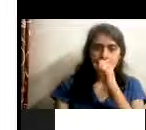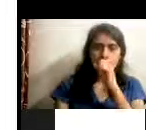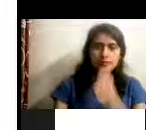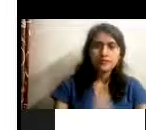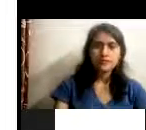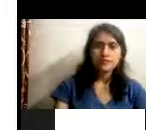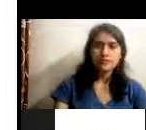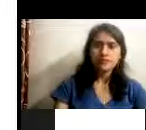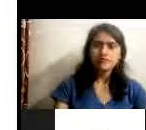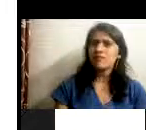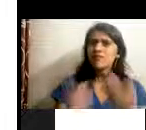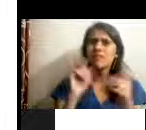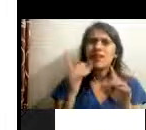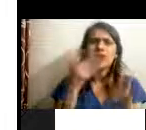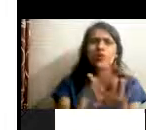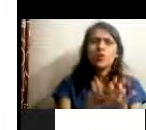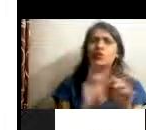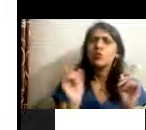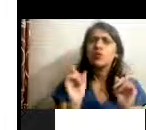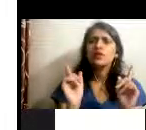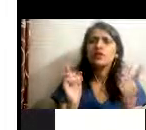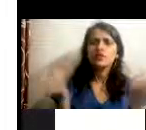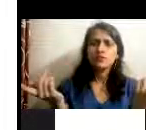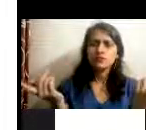Where is inclusion in this